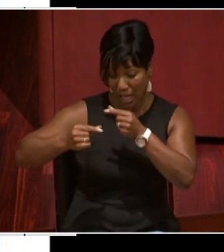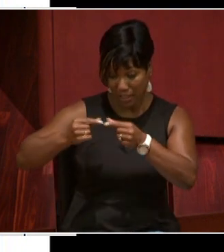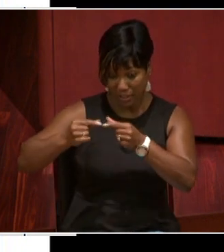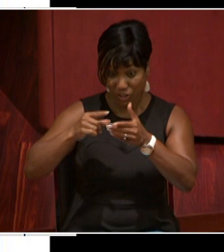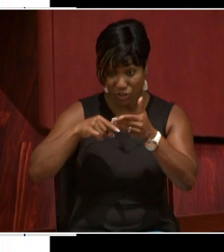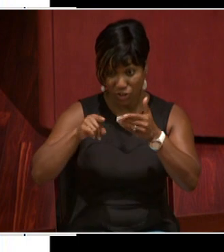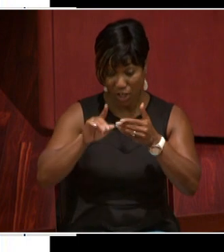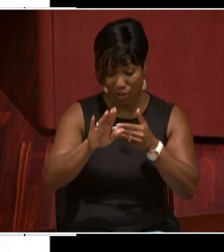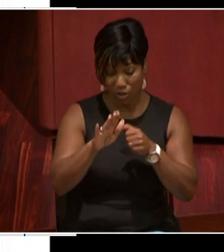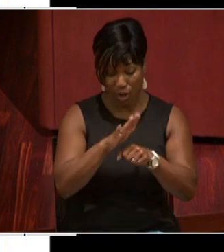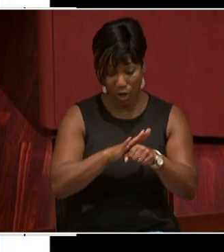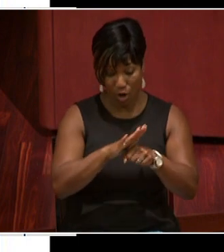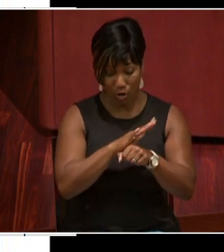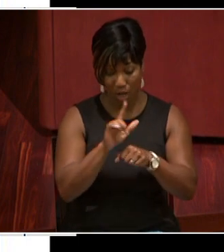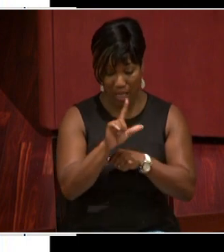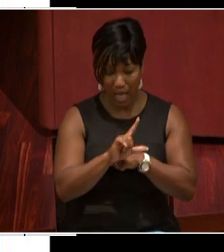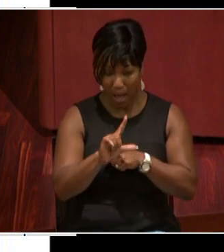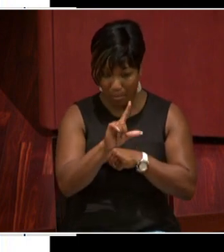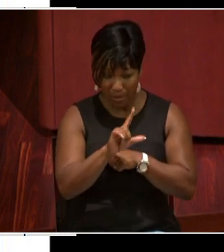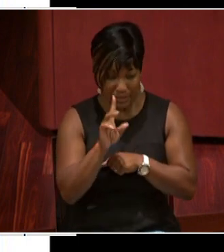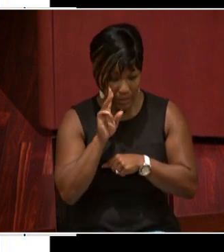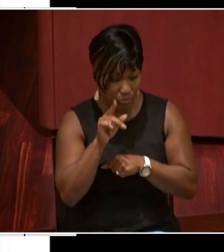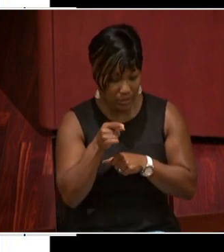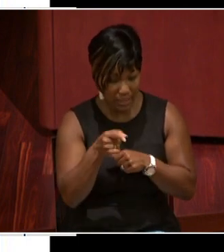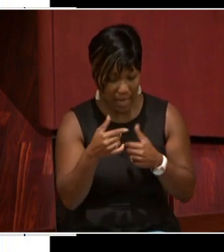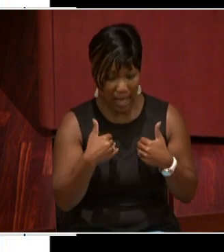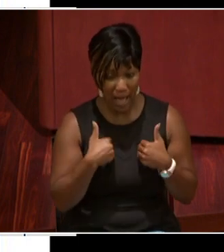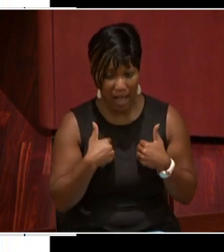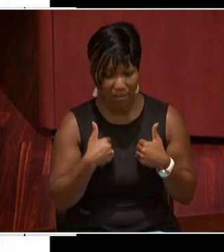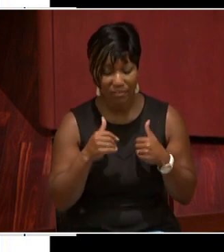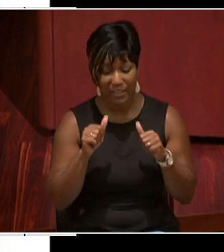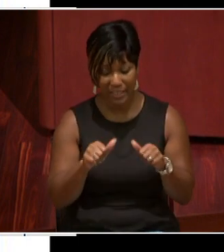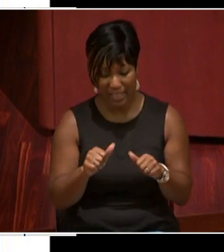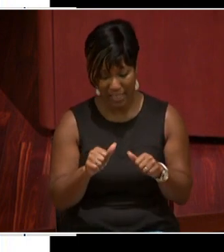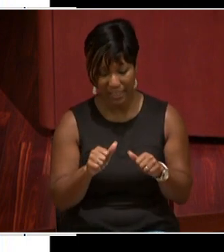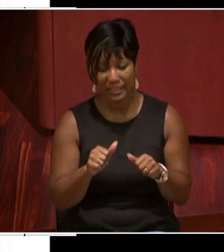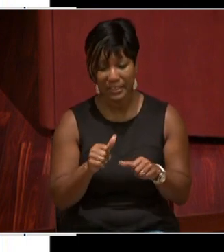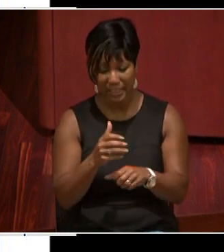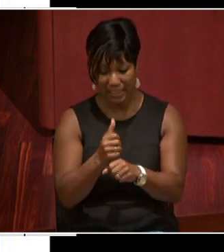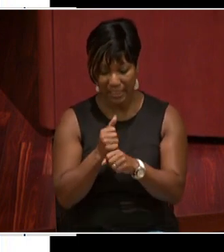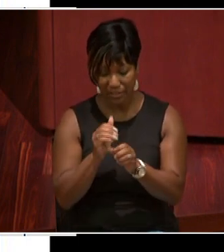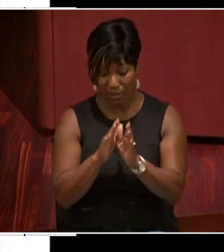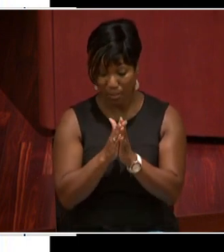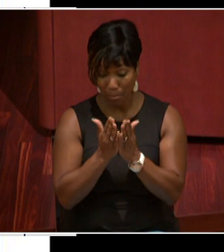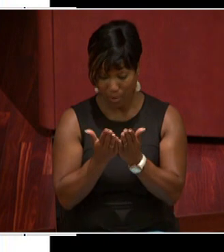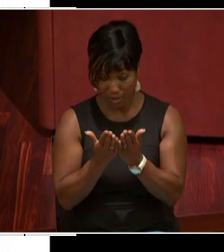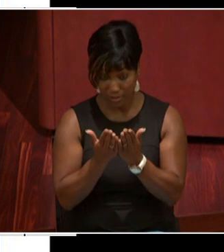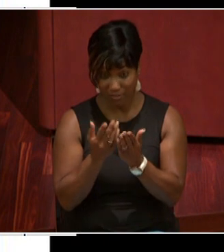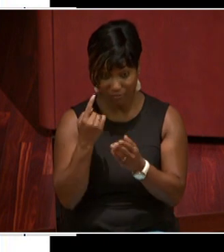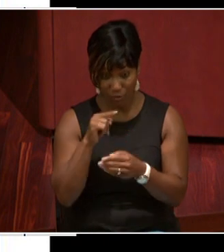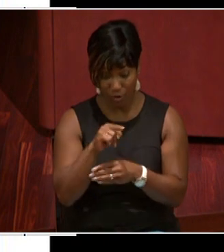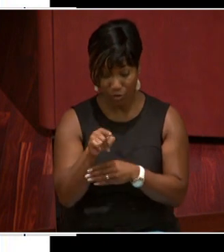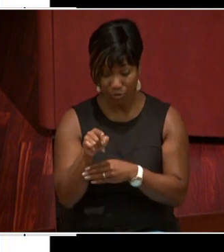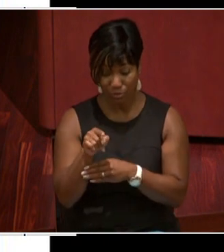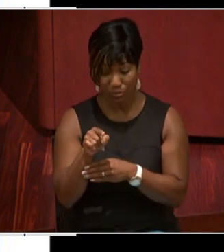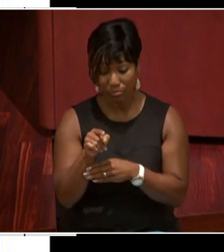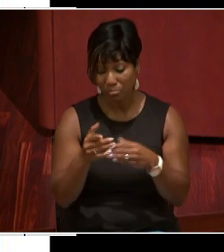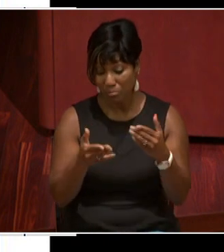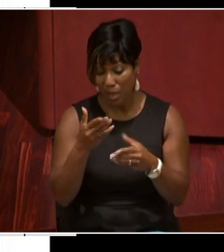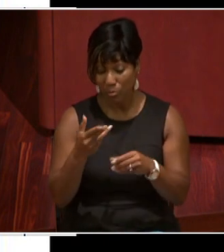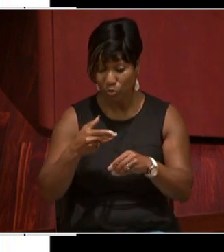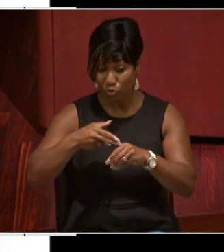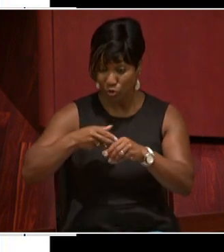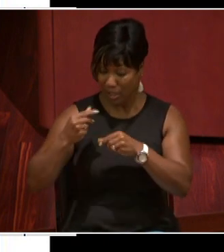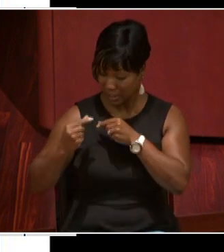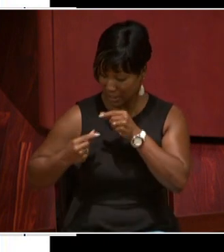and see what they have in their holdings, and they can get some books for you via interlibrary loan. You may consider joining a